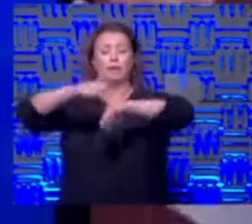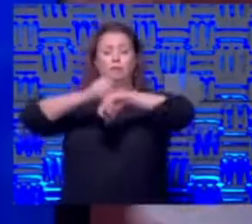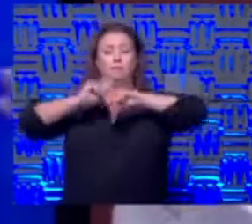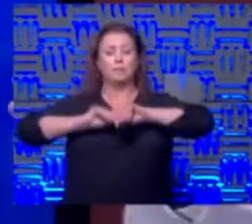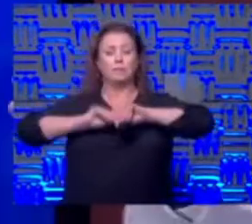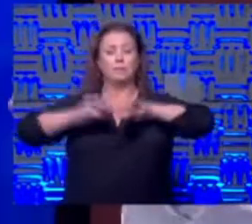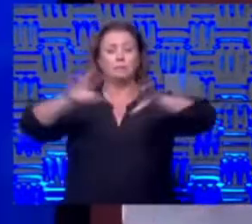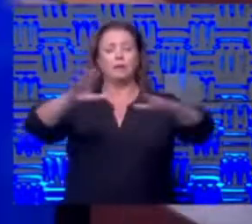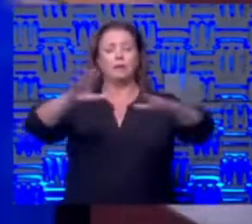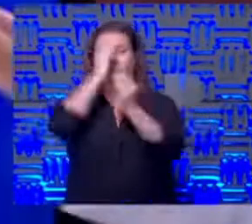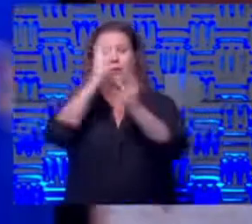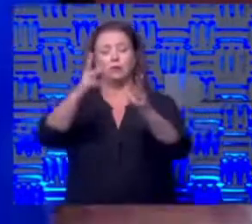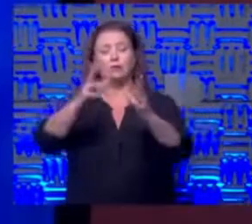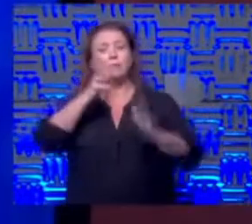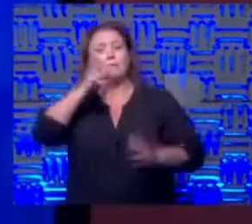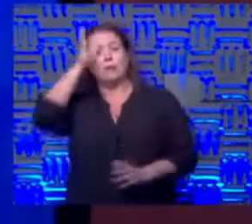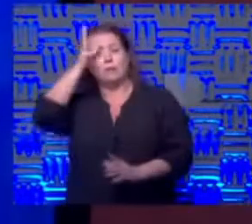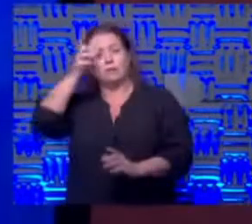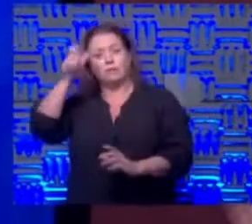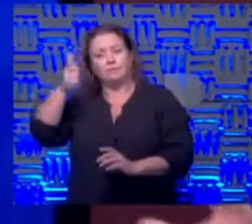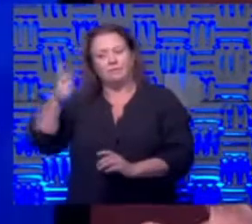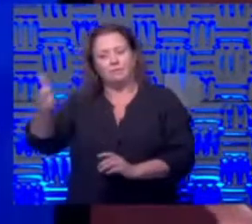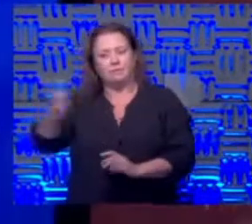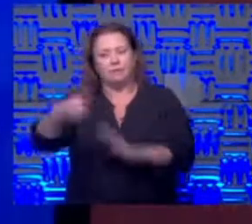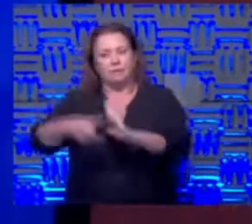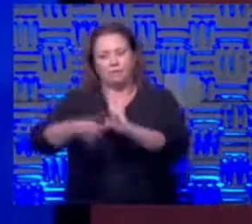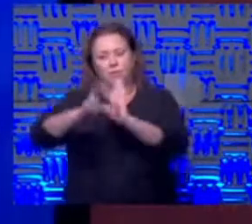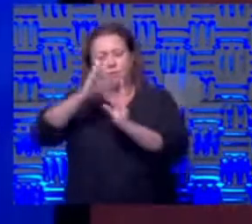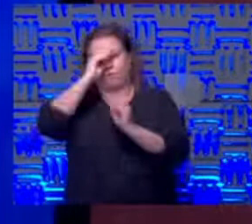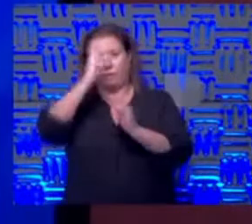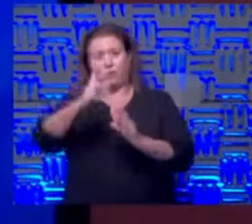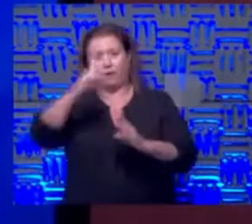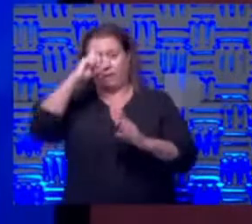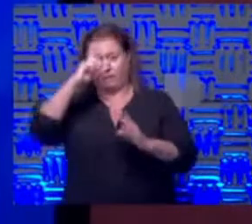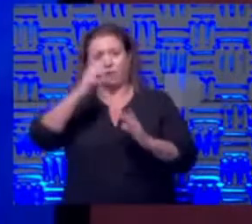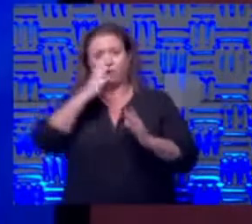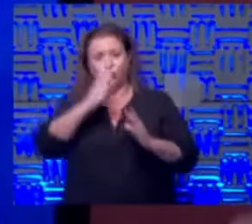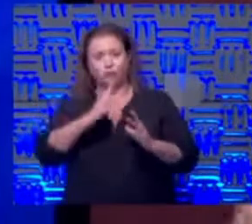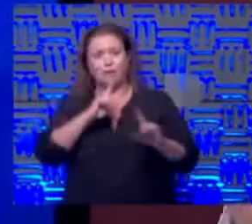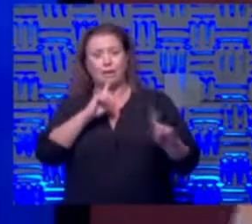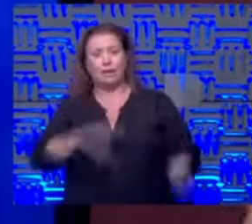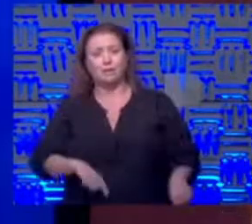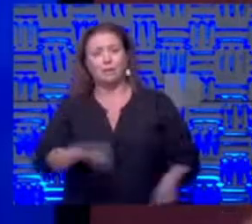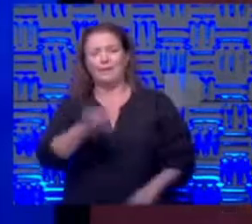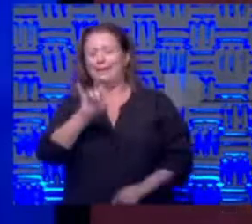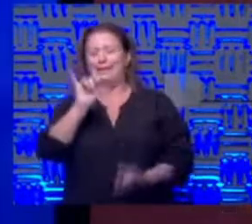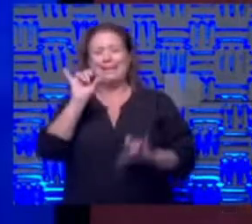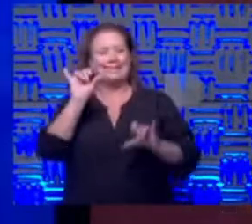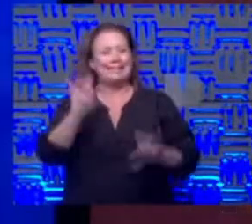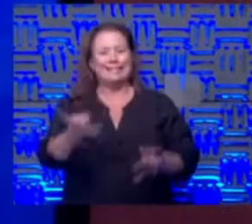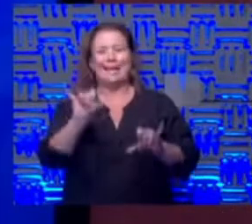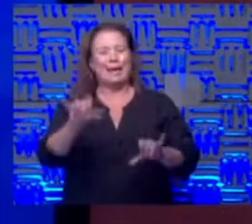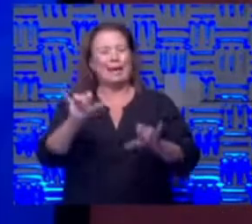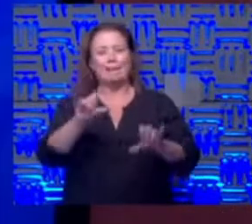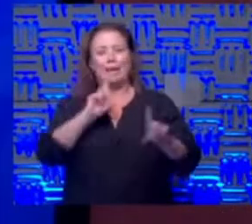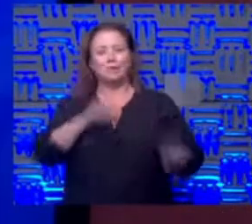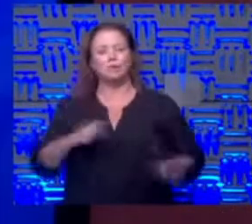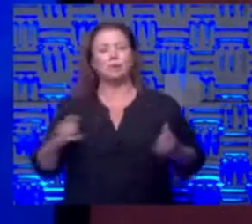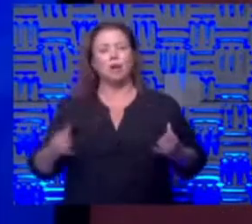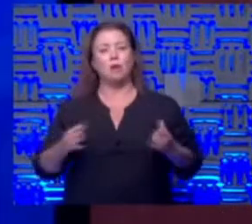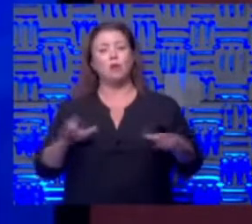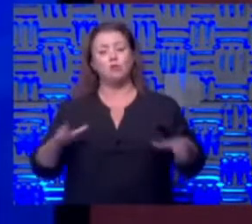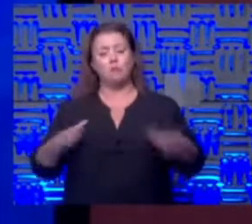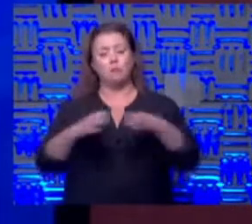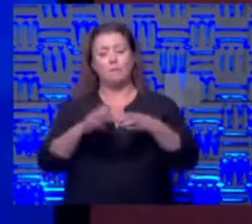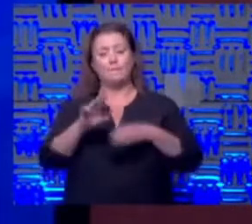information out there, let parents look at it and make decisions. And I thought it was a very thoughtful and well-reasoned answer. And that's the same thing we're telling people, I think. Your bubbles